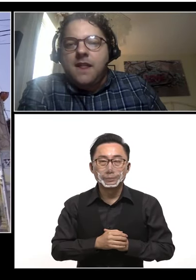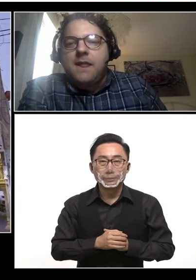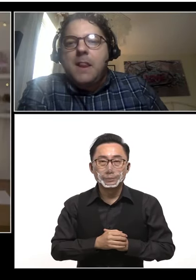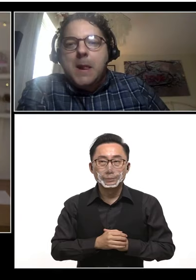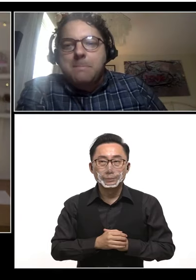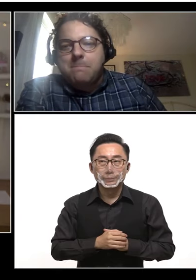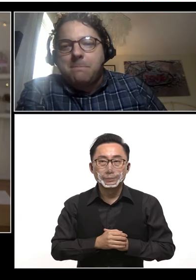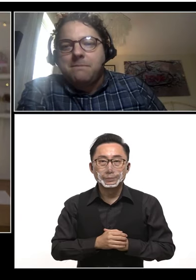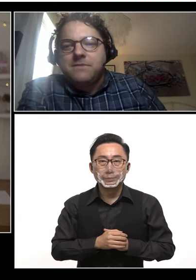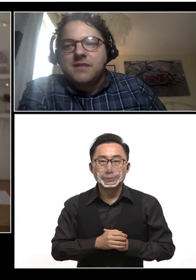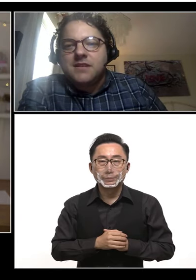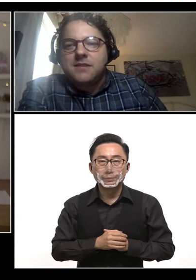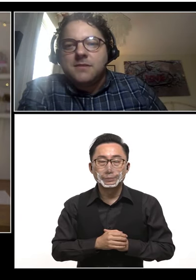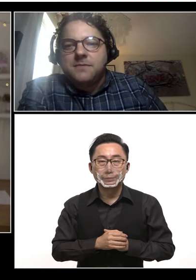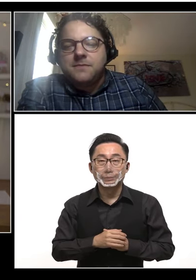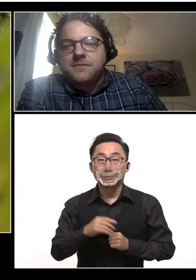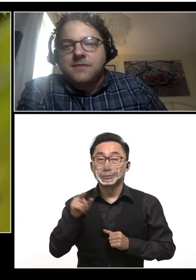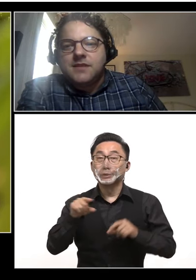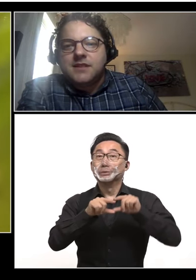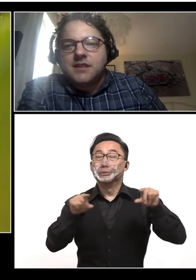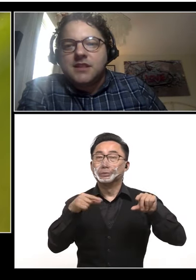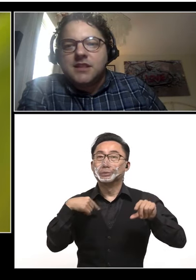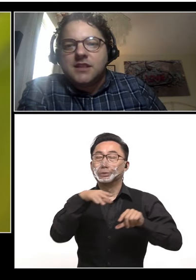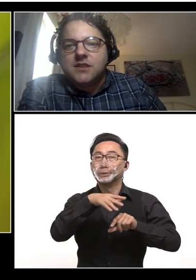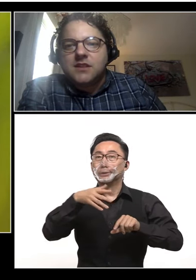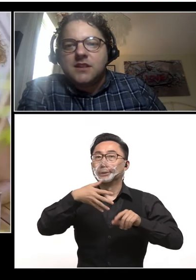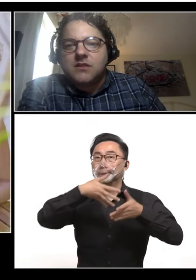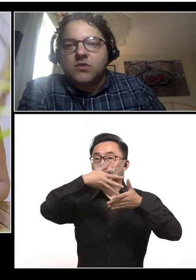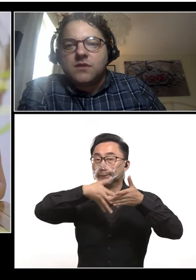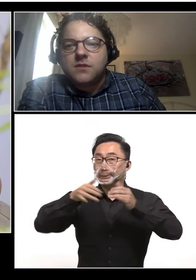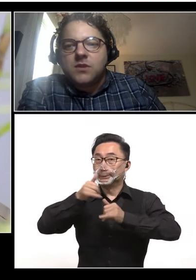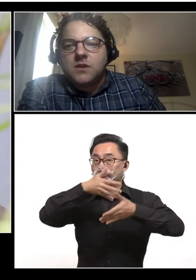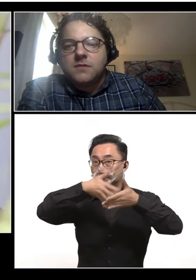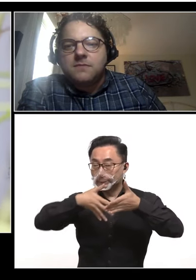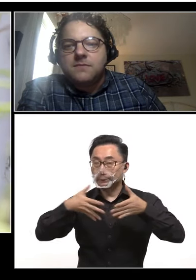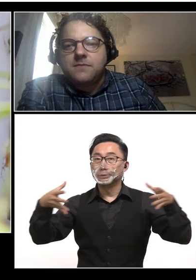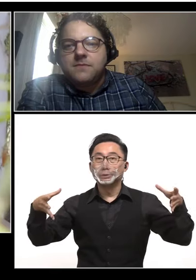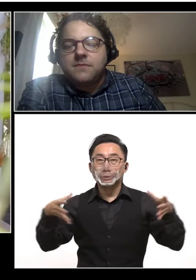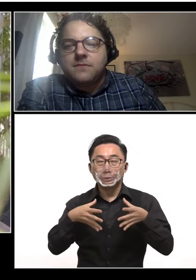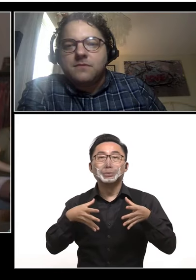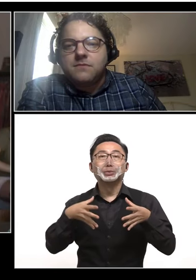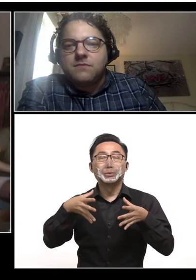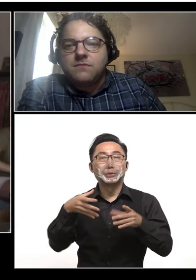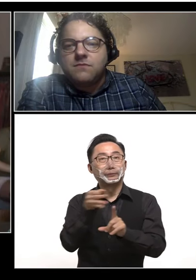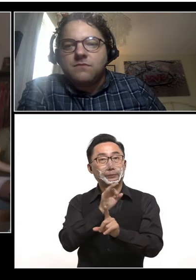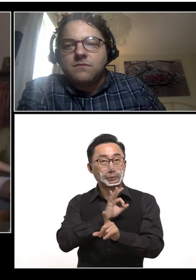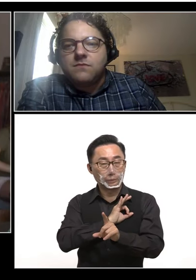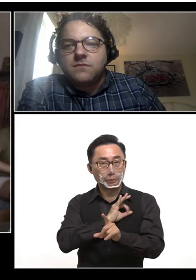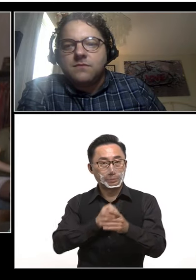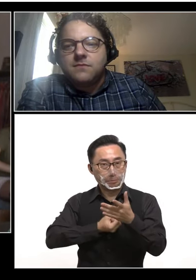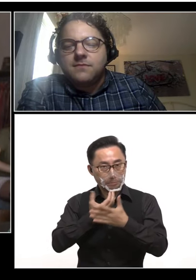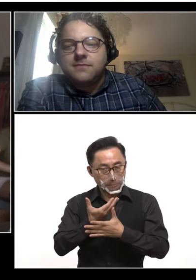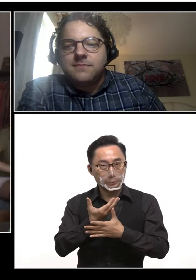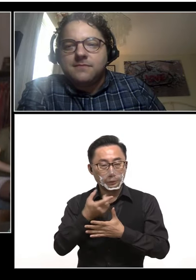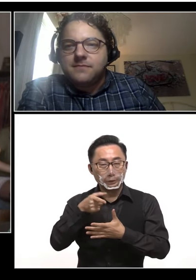Epic Art is an inclusive art charity based in Kampot, Cambodia. The cafe is a social enterprise and